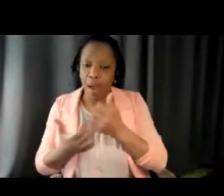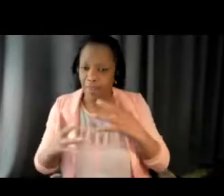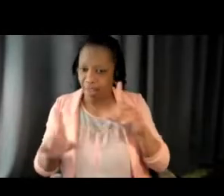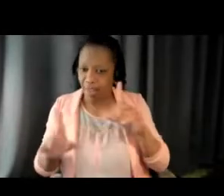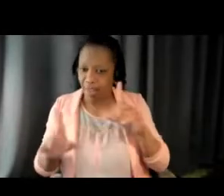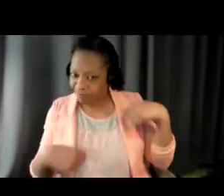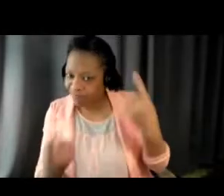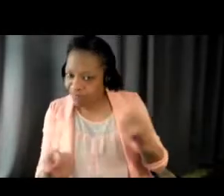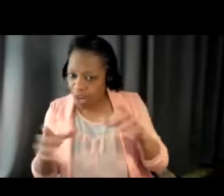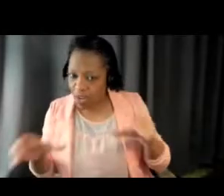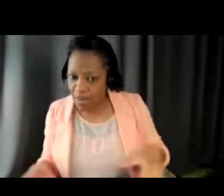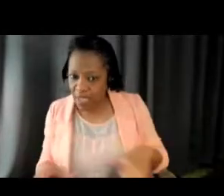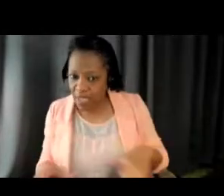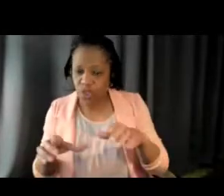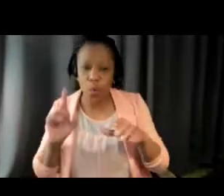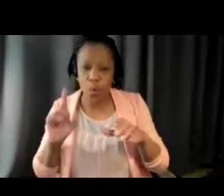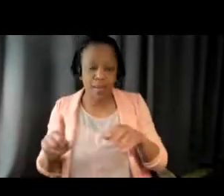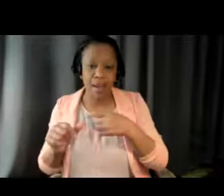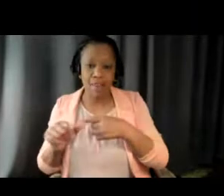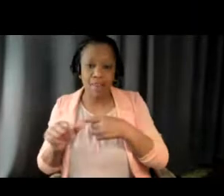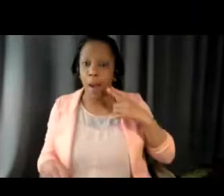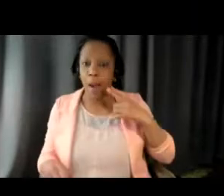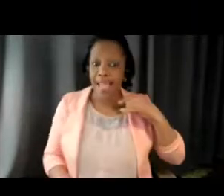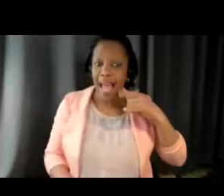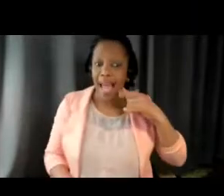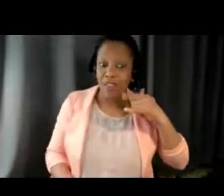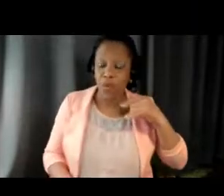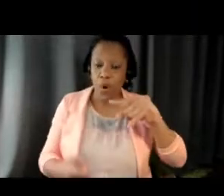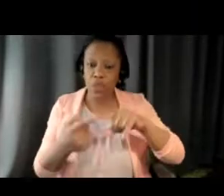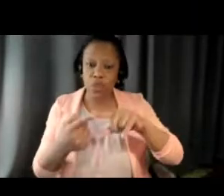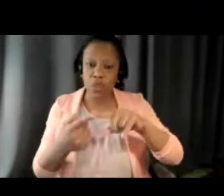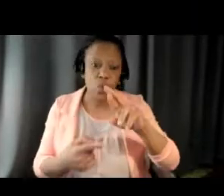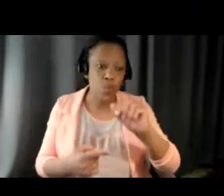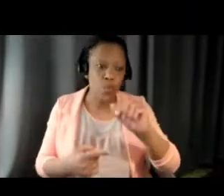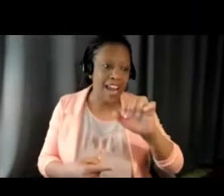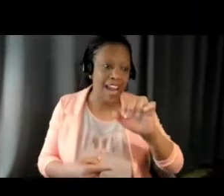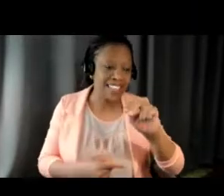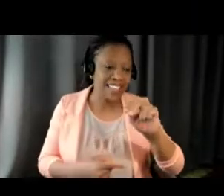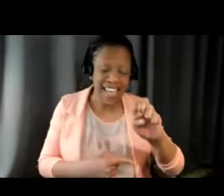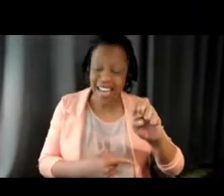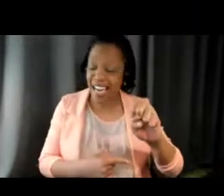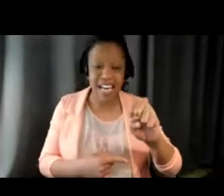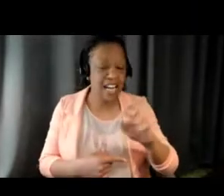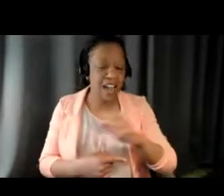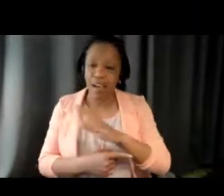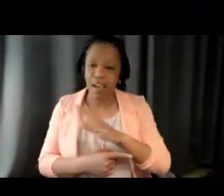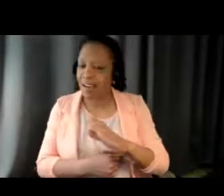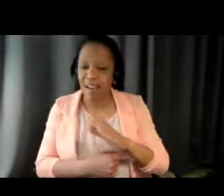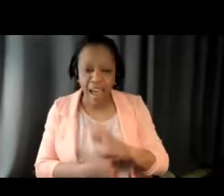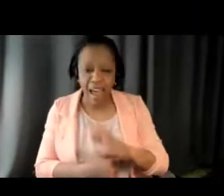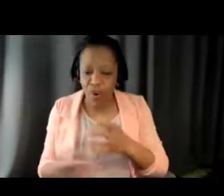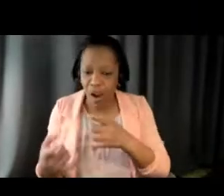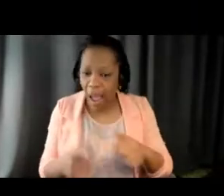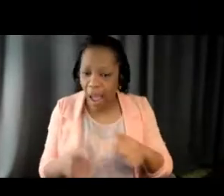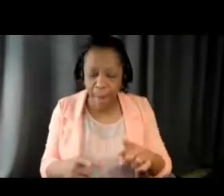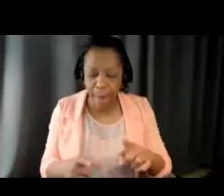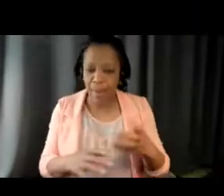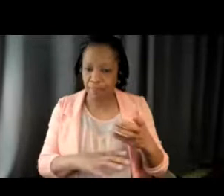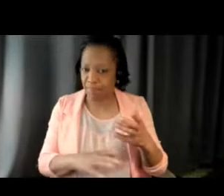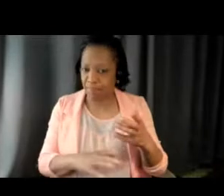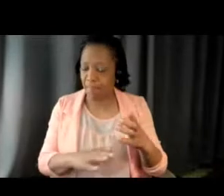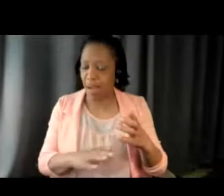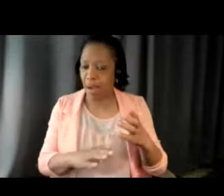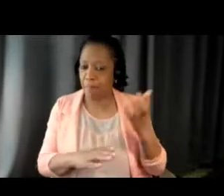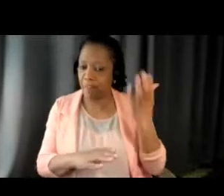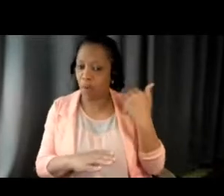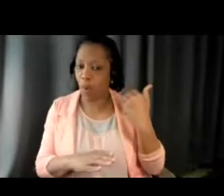California all the way to Racine now has never been seen before. We are the model for what other communities need to